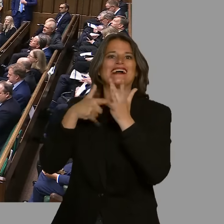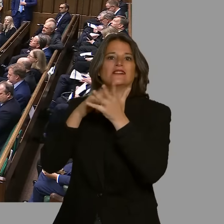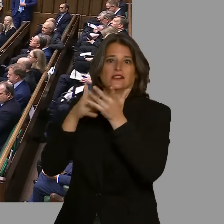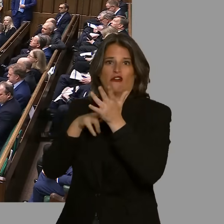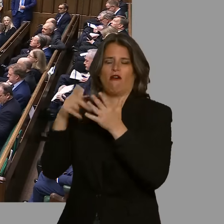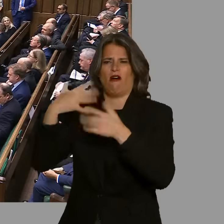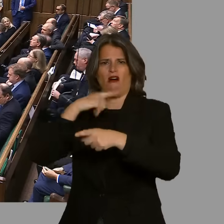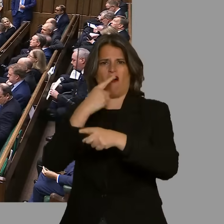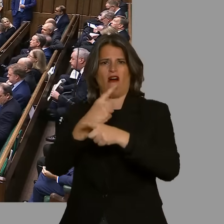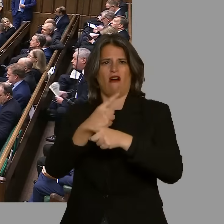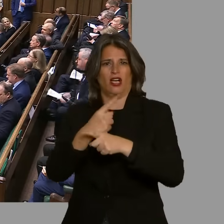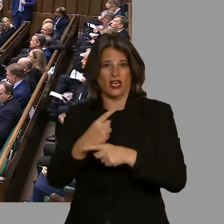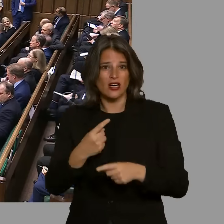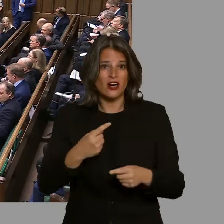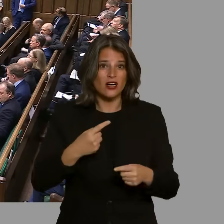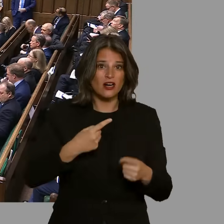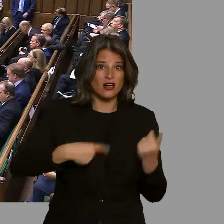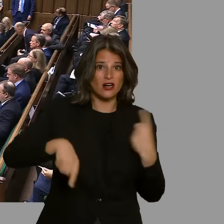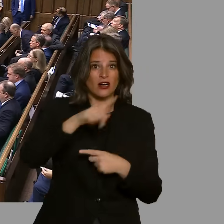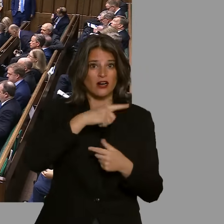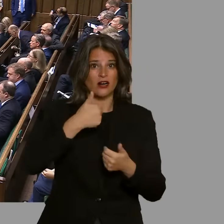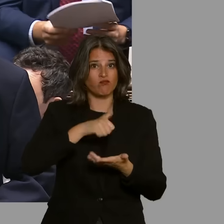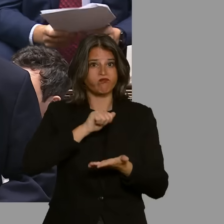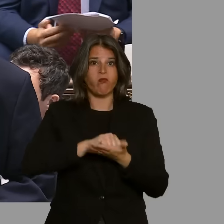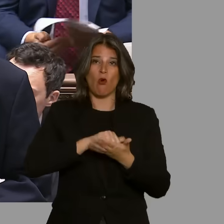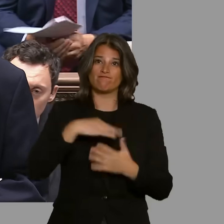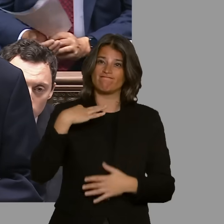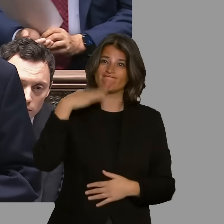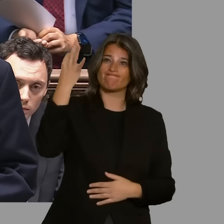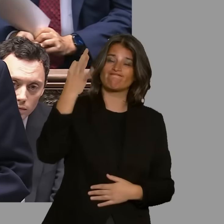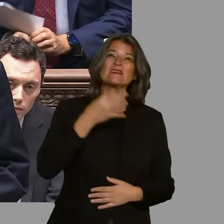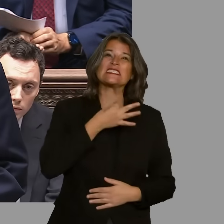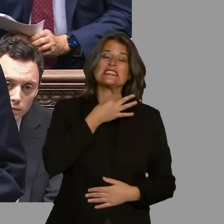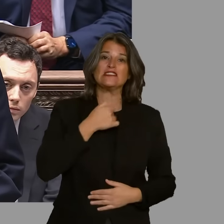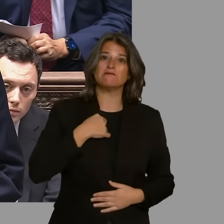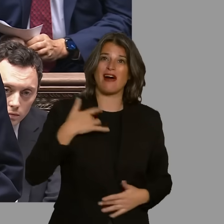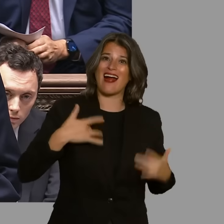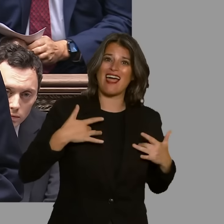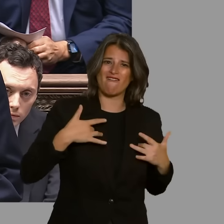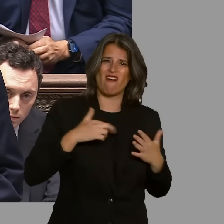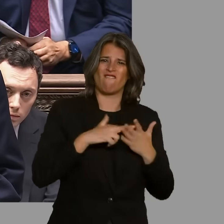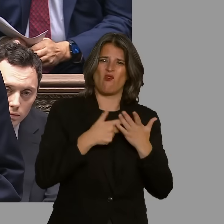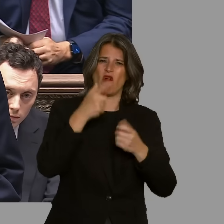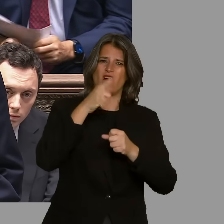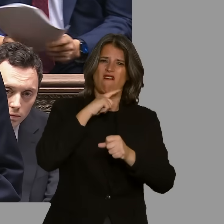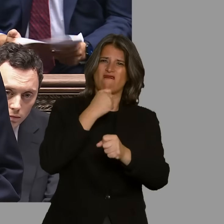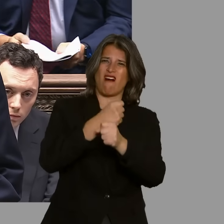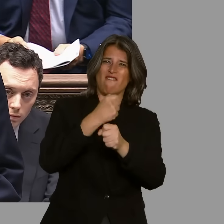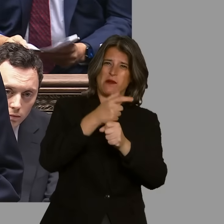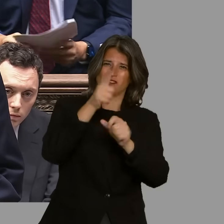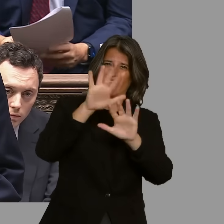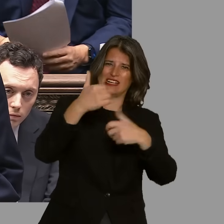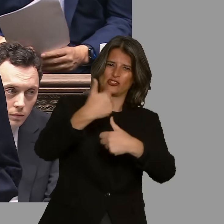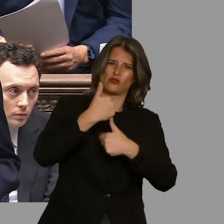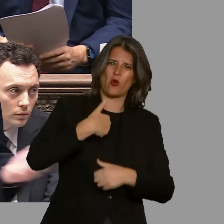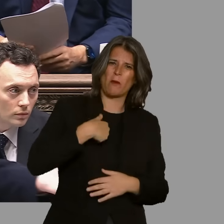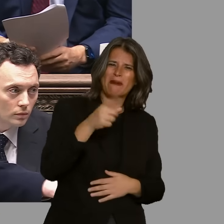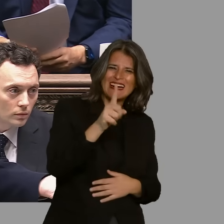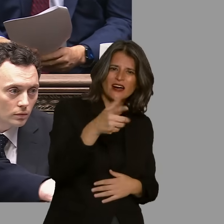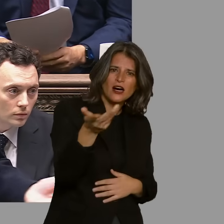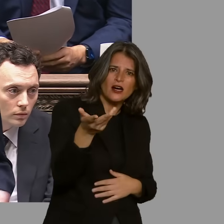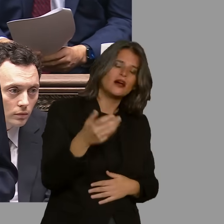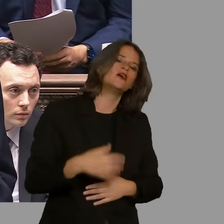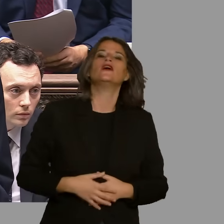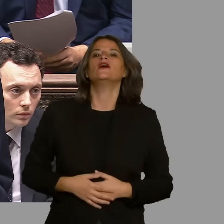Well, I would say to the honourable gentleman, I meet many cadets who are very keen to join the armed forces, and we should